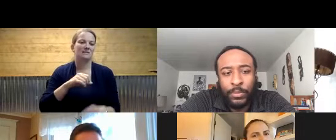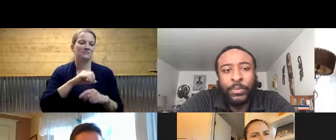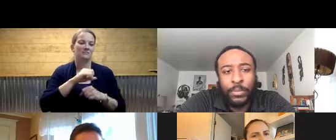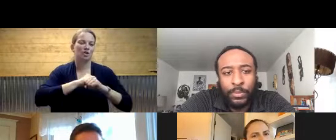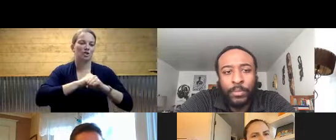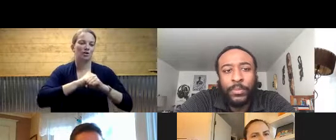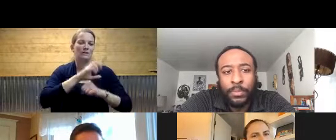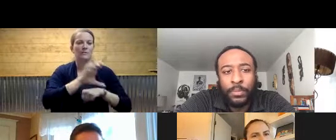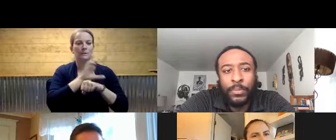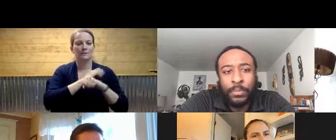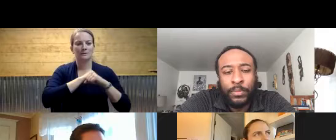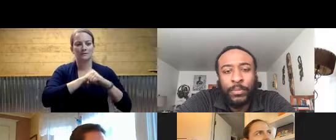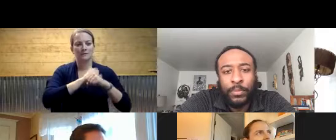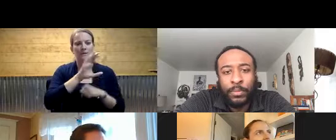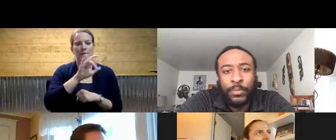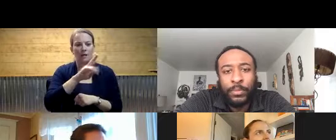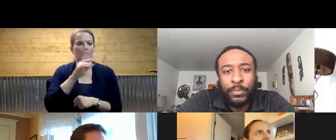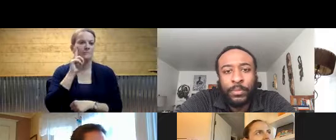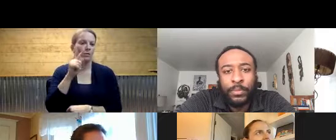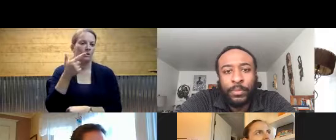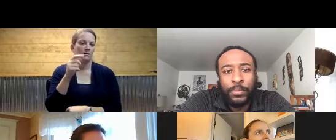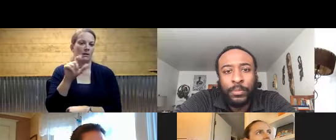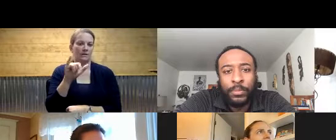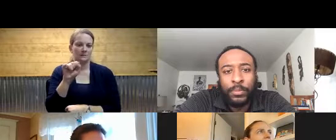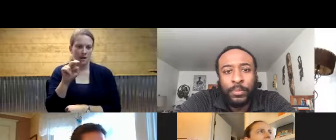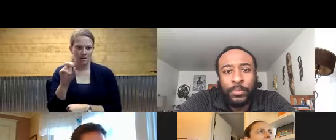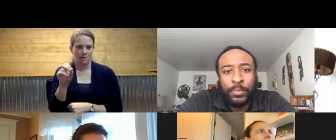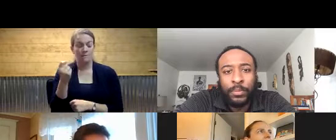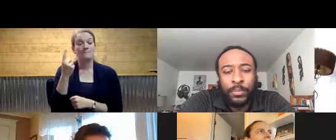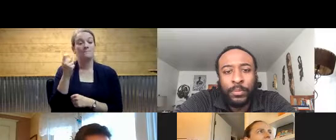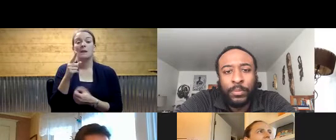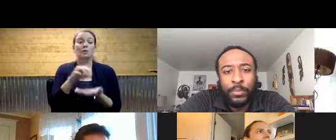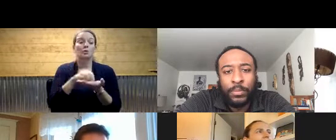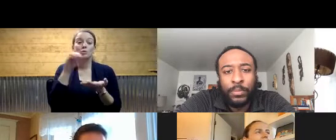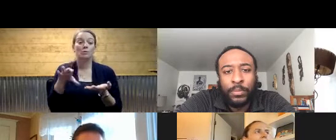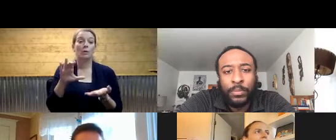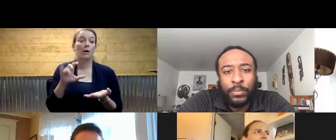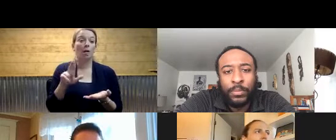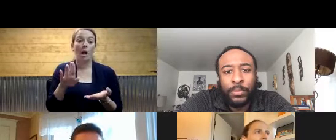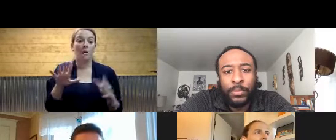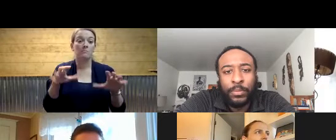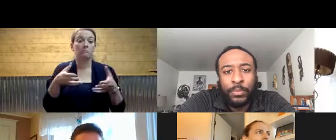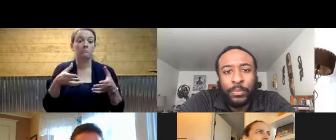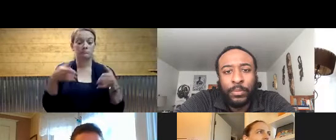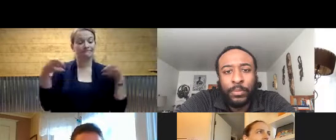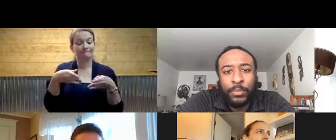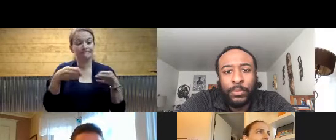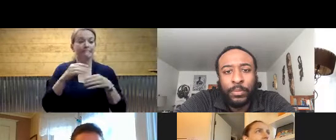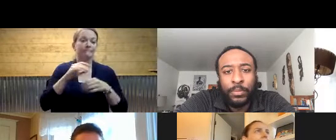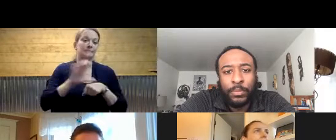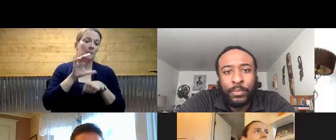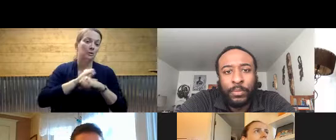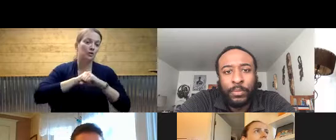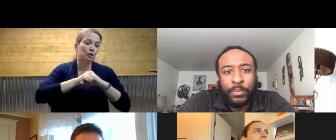building. And they basically, it's just a student club which talks about cybersecurity. They educate a lot